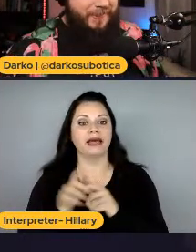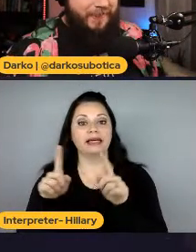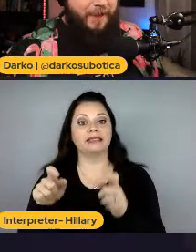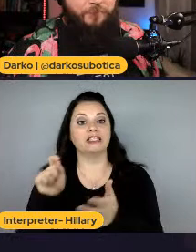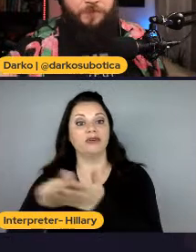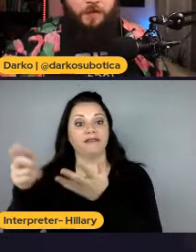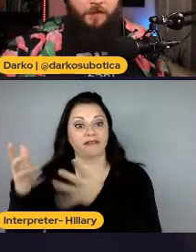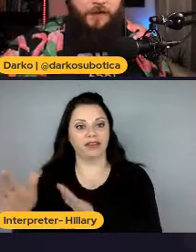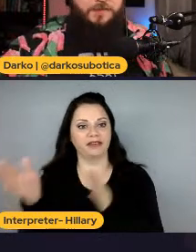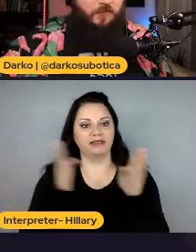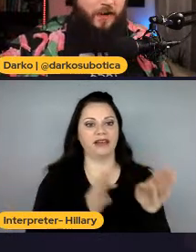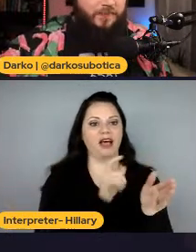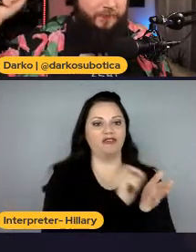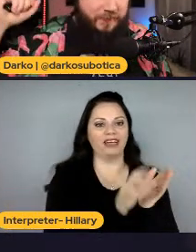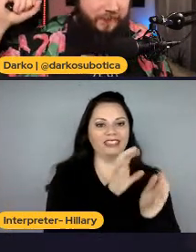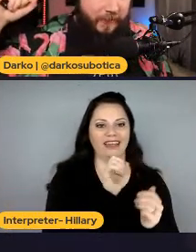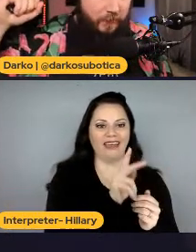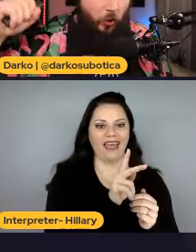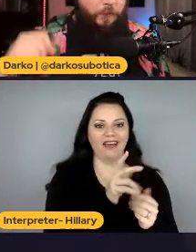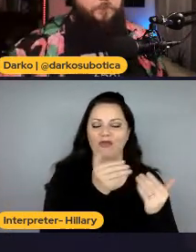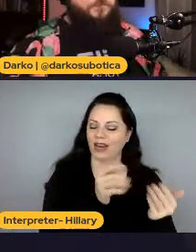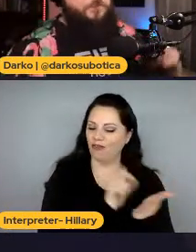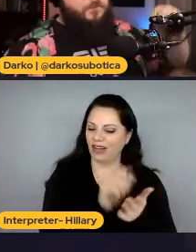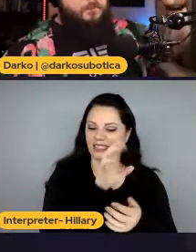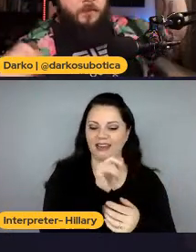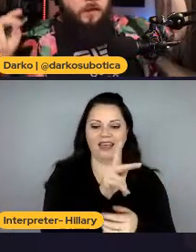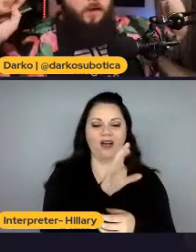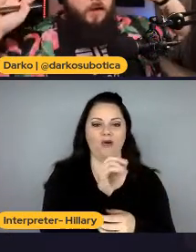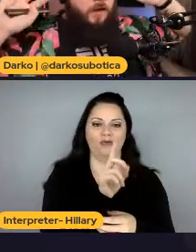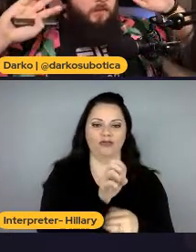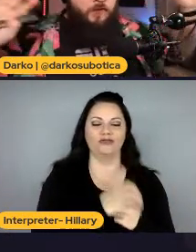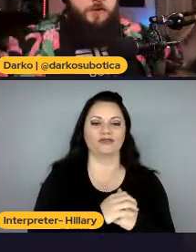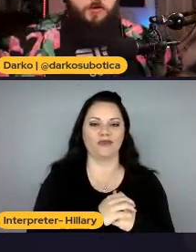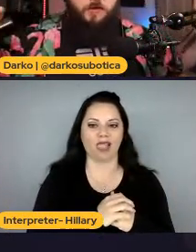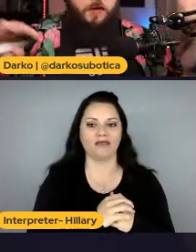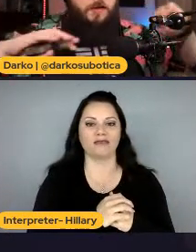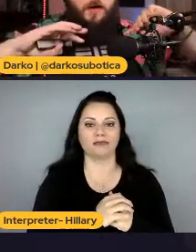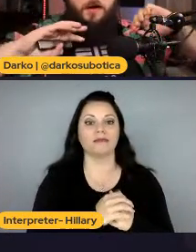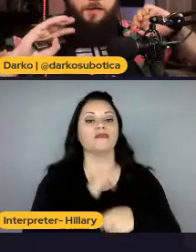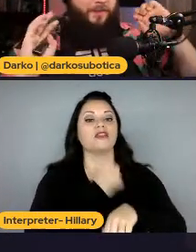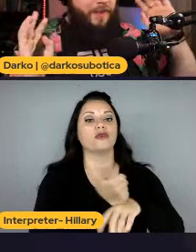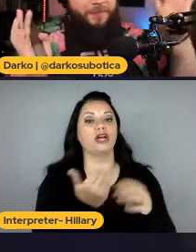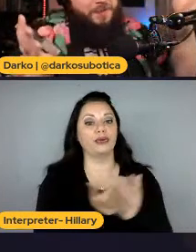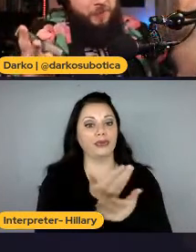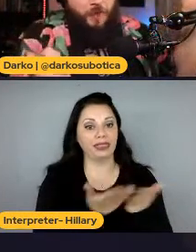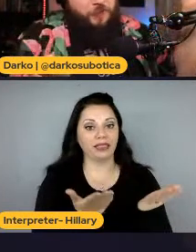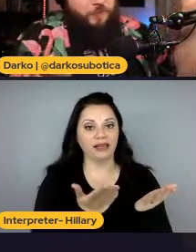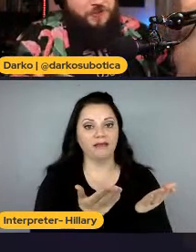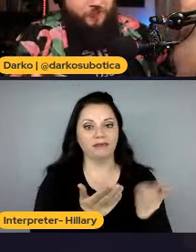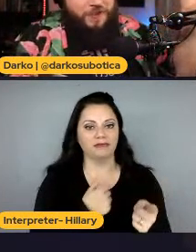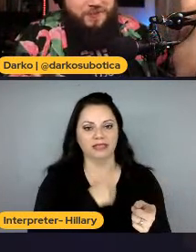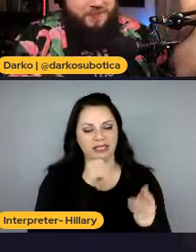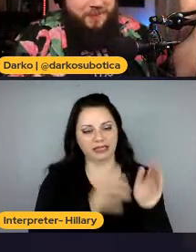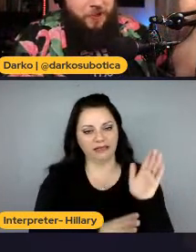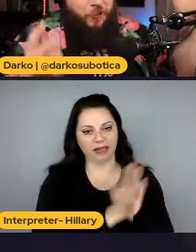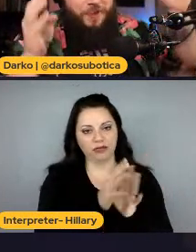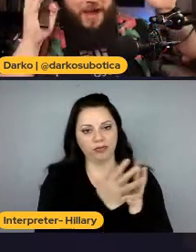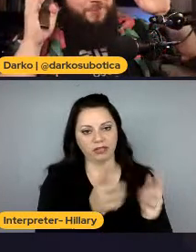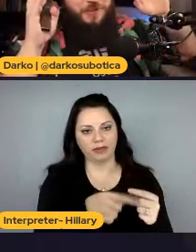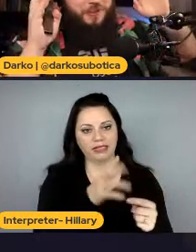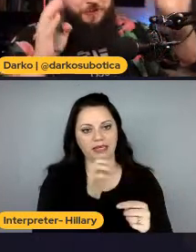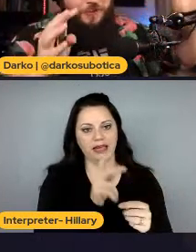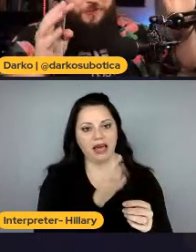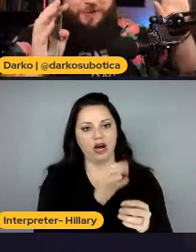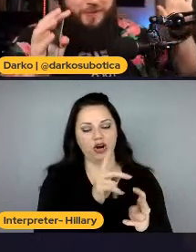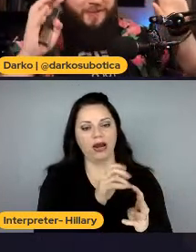write CDK. Let's write some CDK code. Create a new thing. I'm not going to dwell too much on writing CDK code.